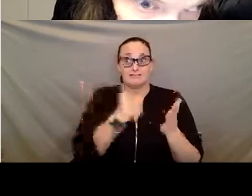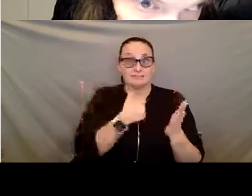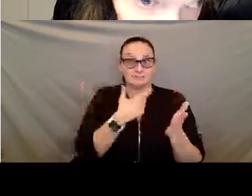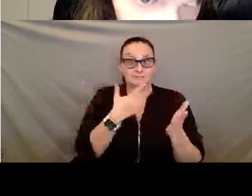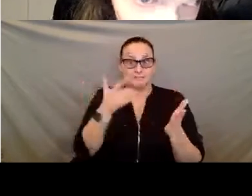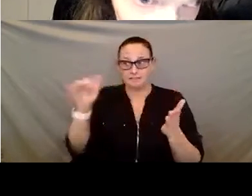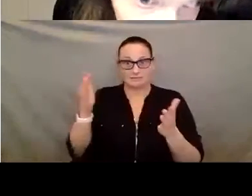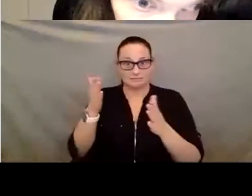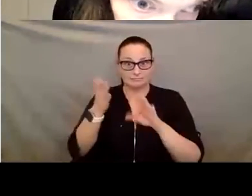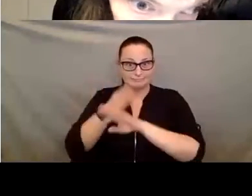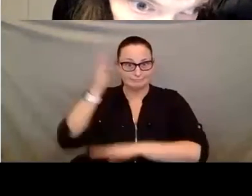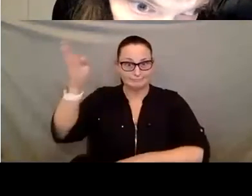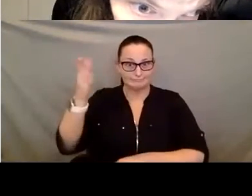over.